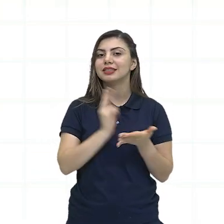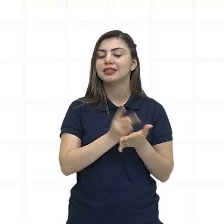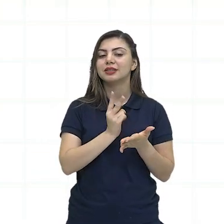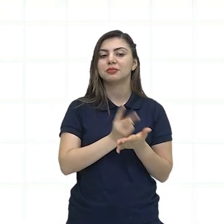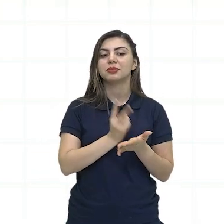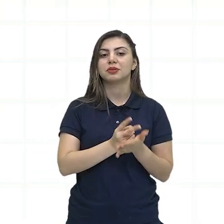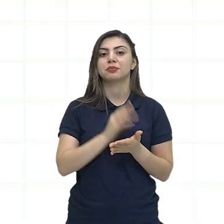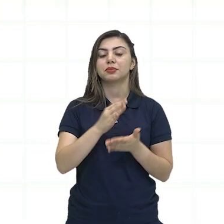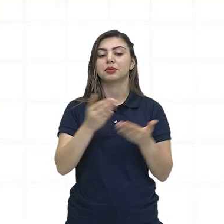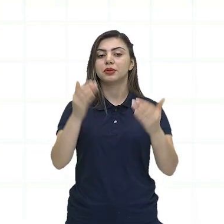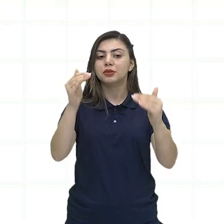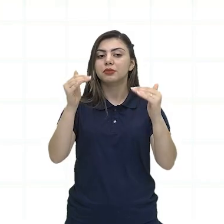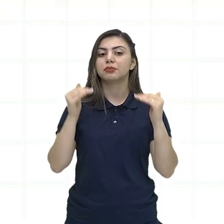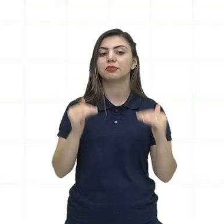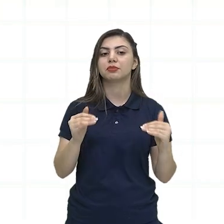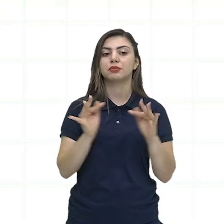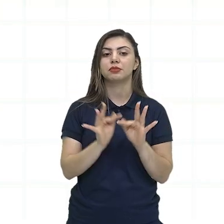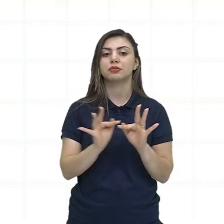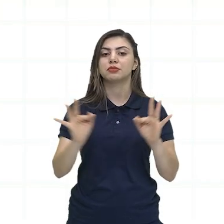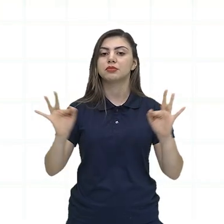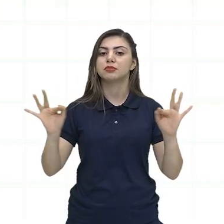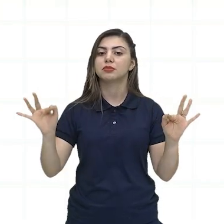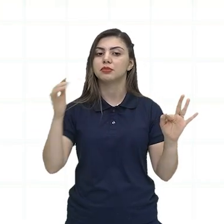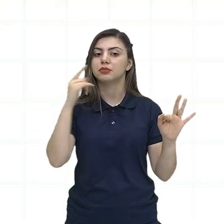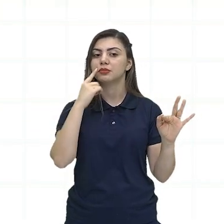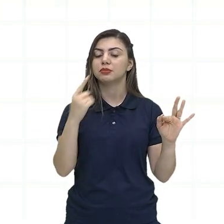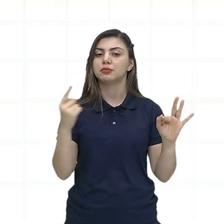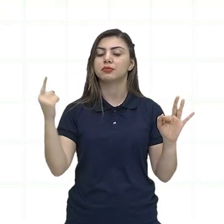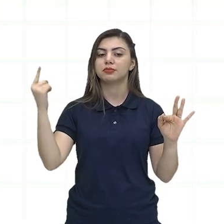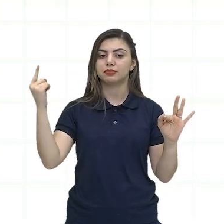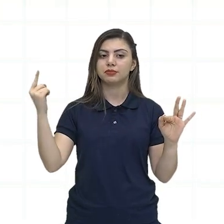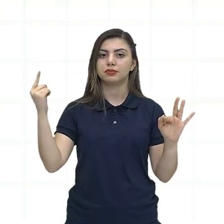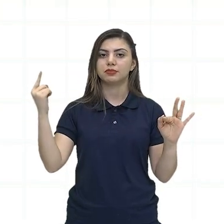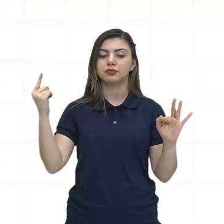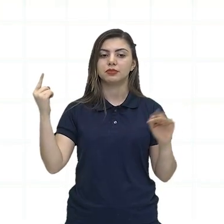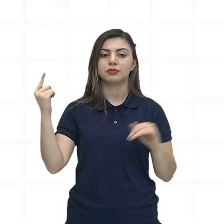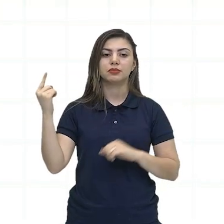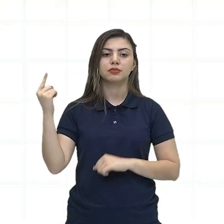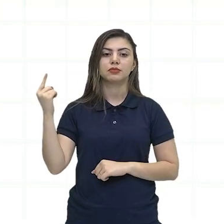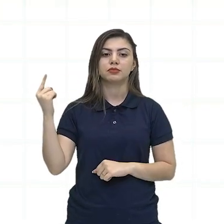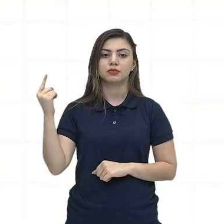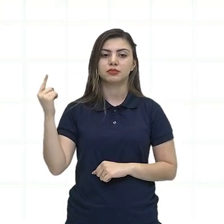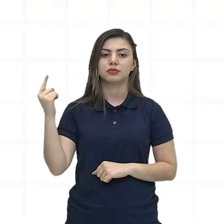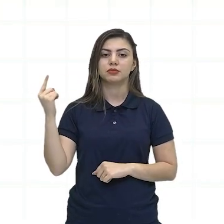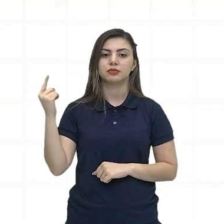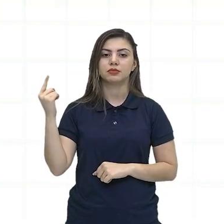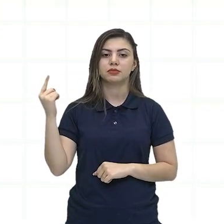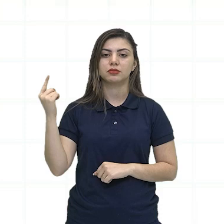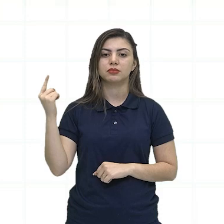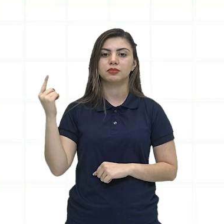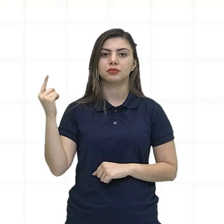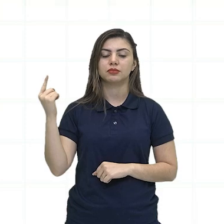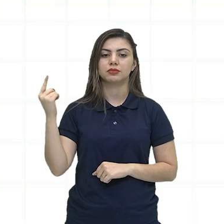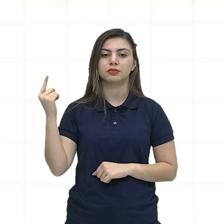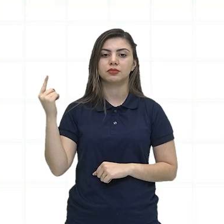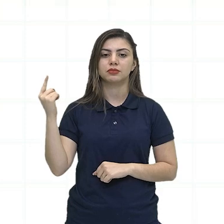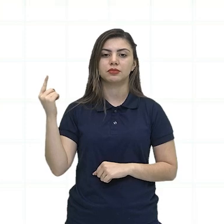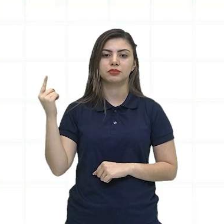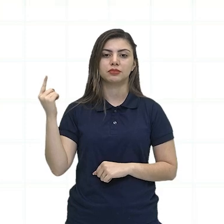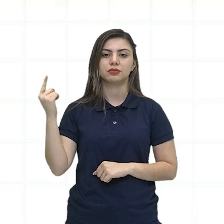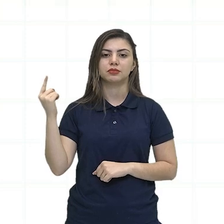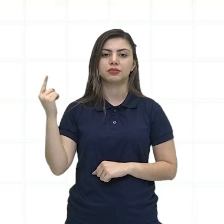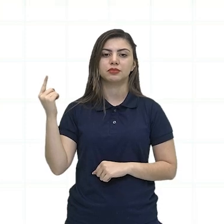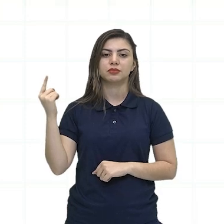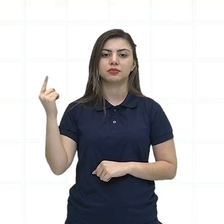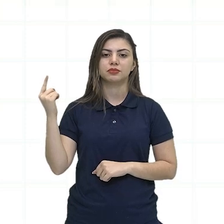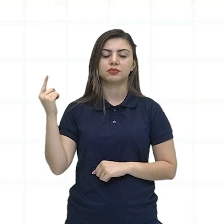he usually takes a walk in the evening. He usually takes a